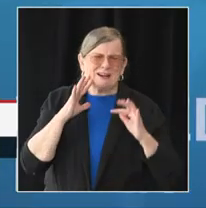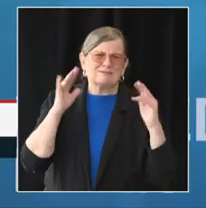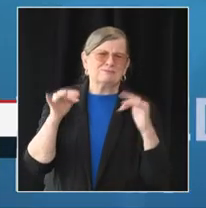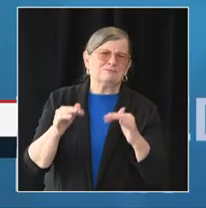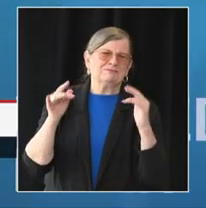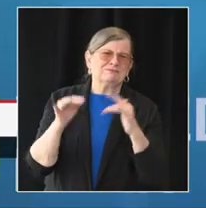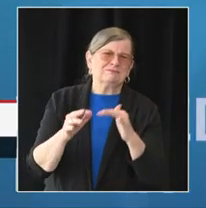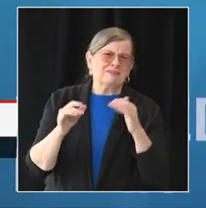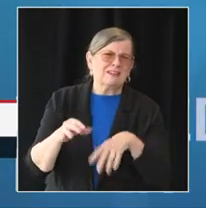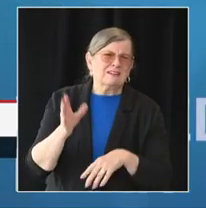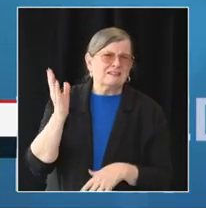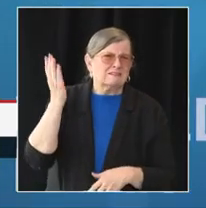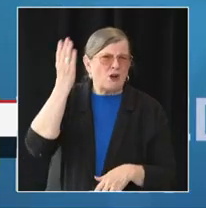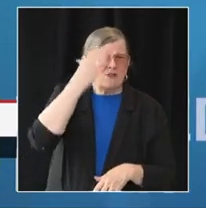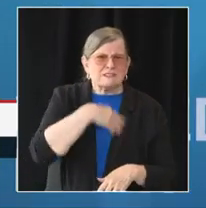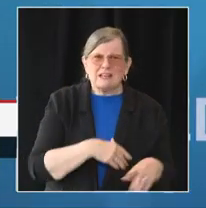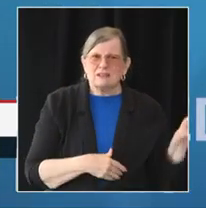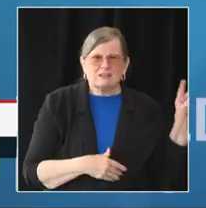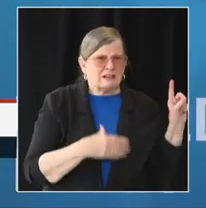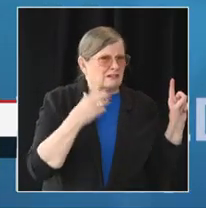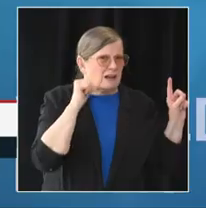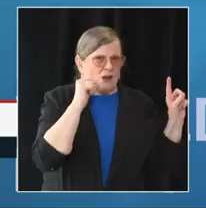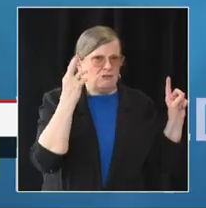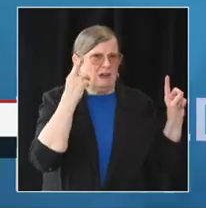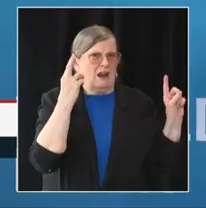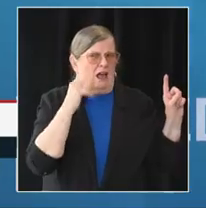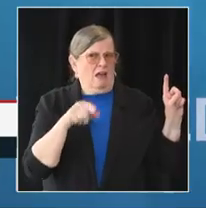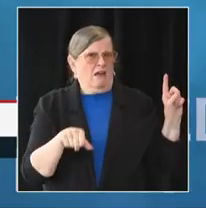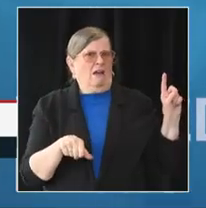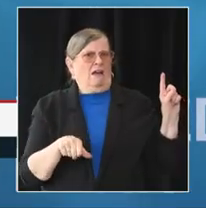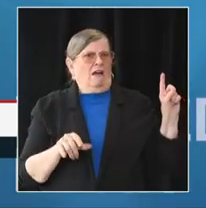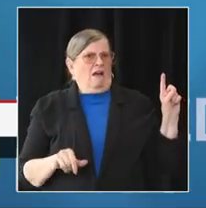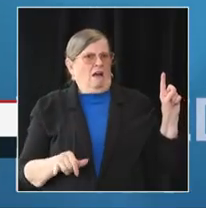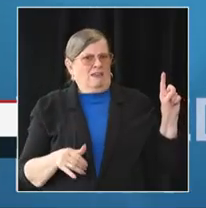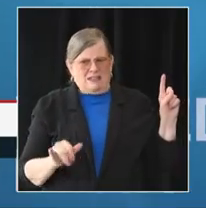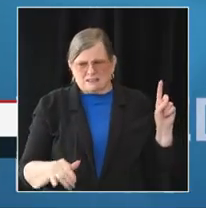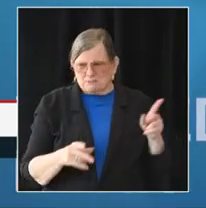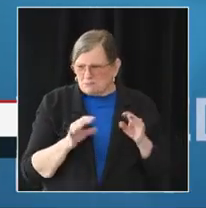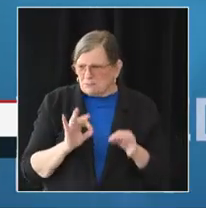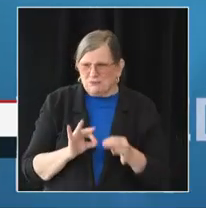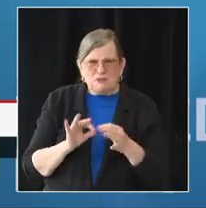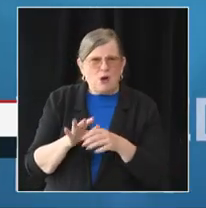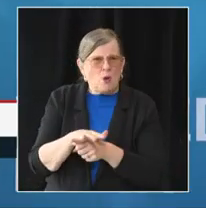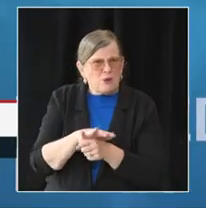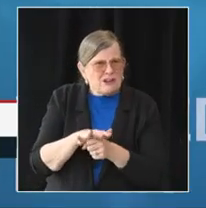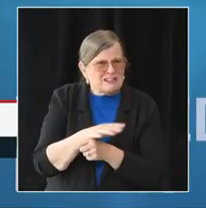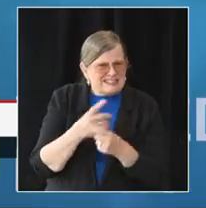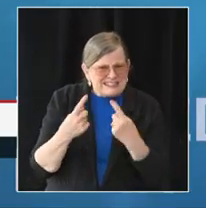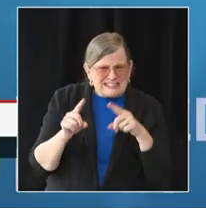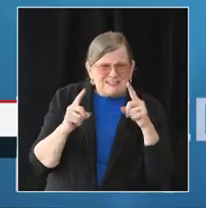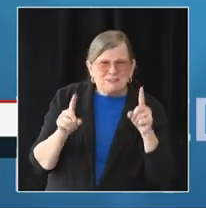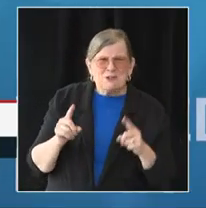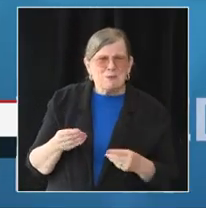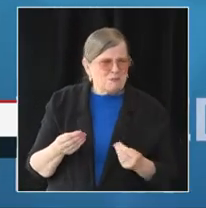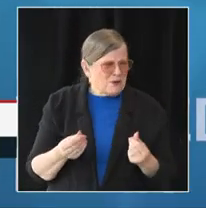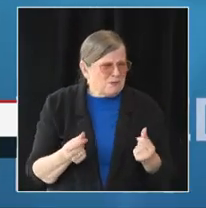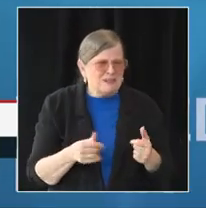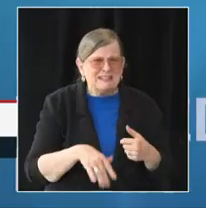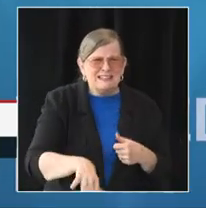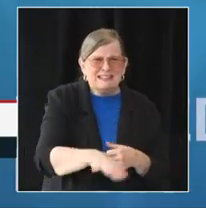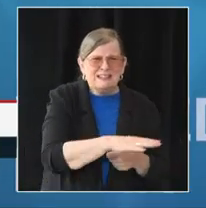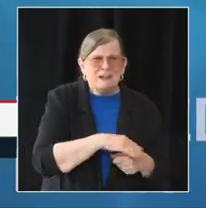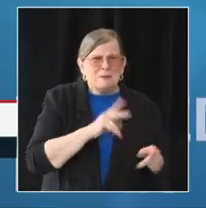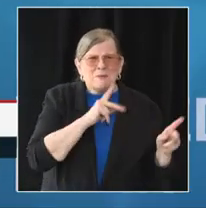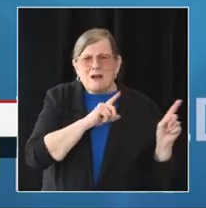of the most successful venues in both leagues in terms of how many people came there, how